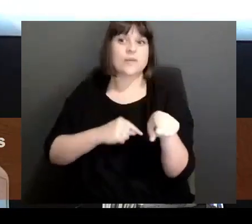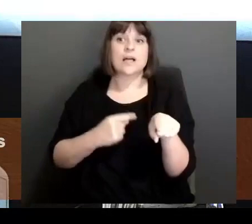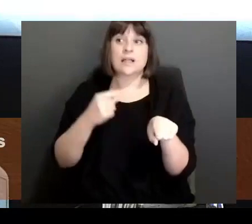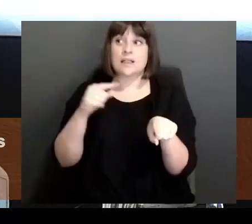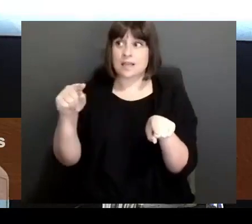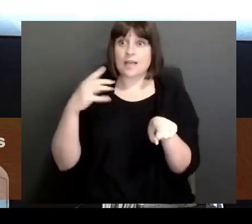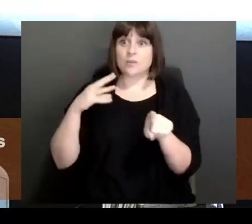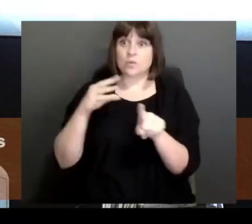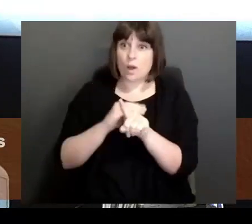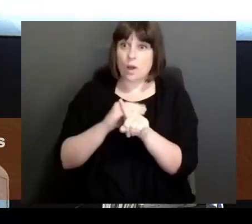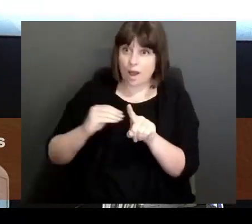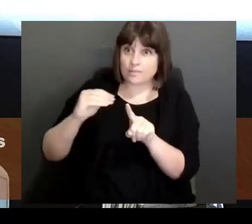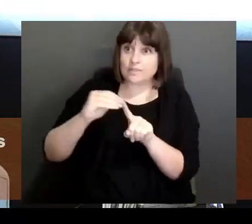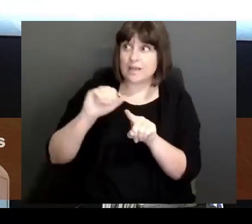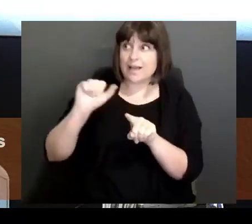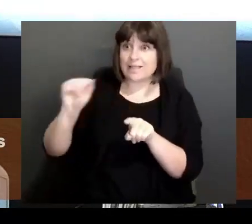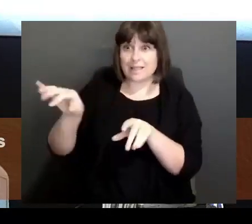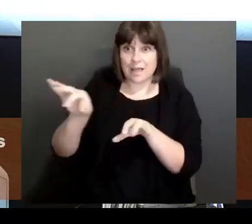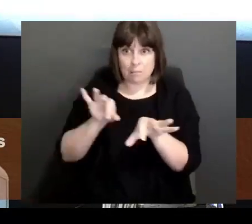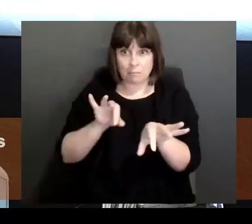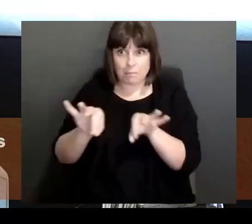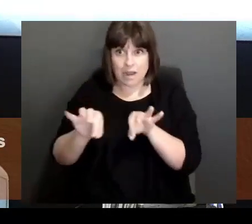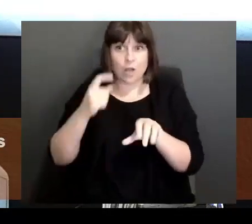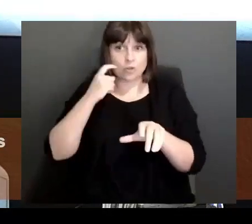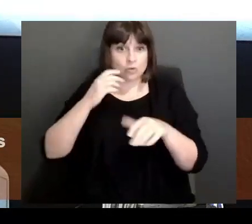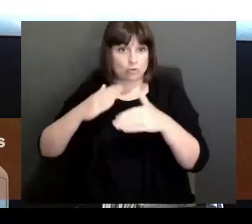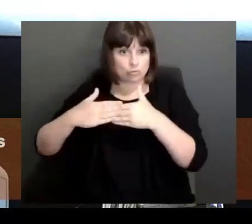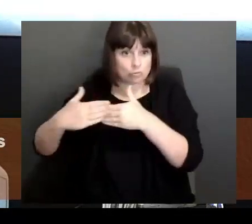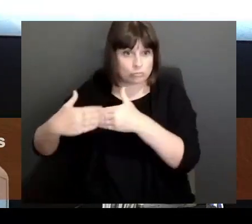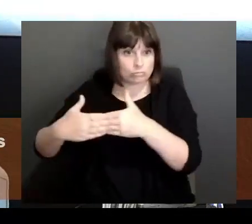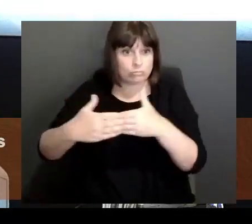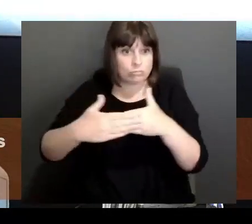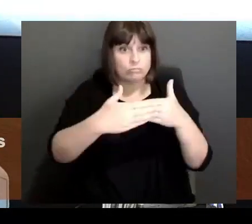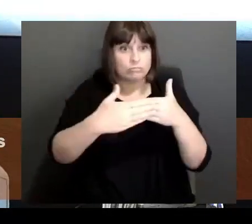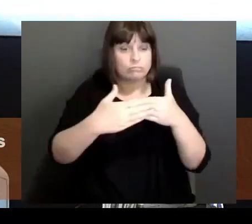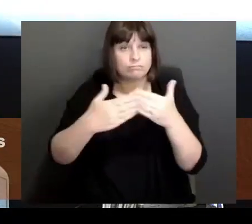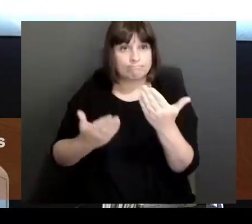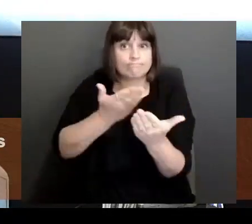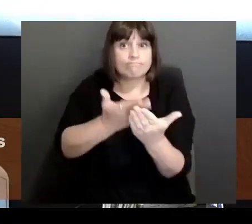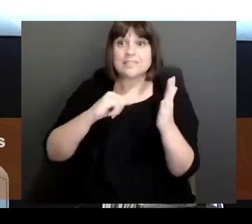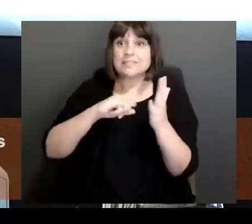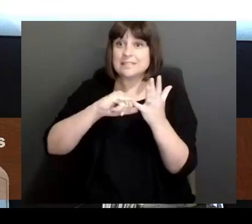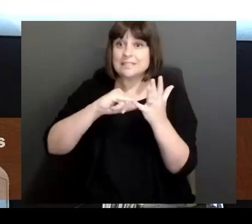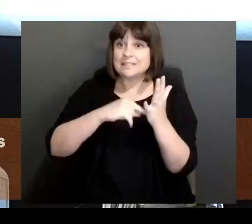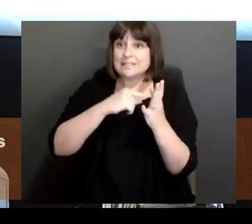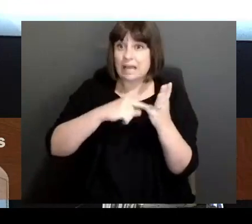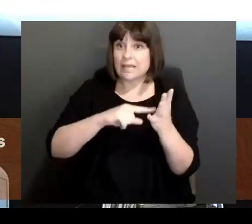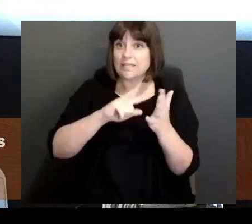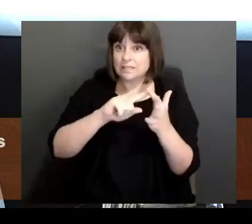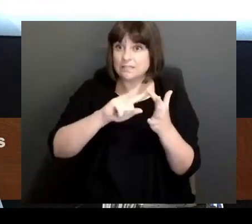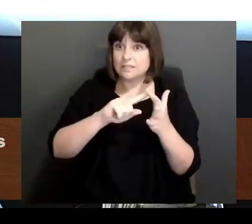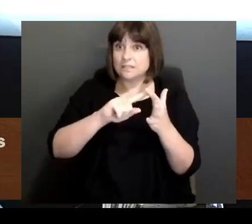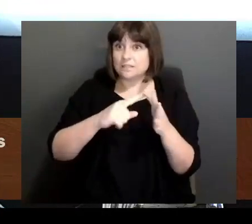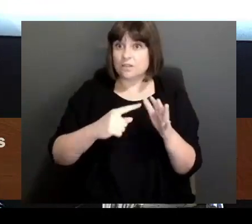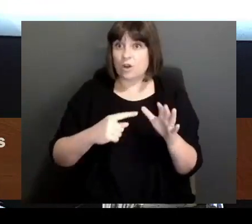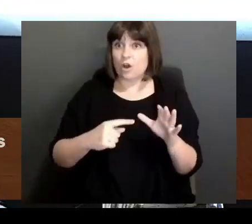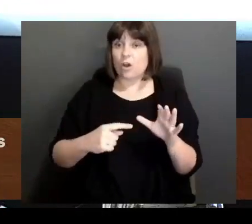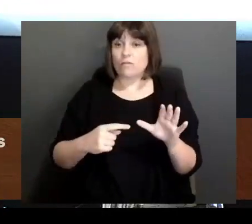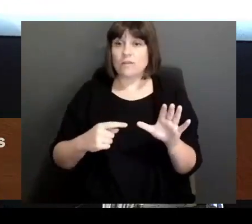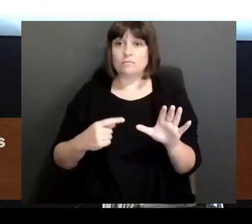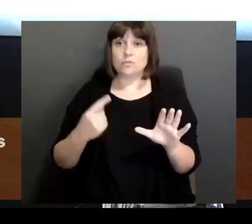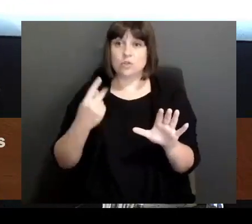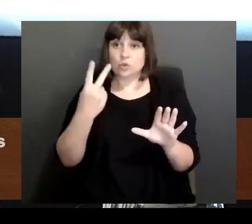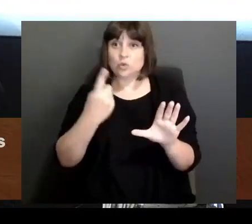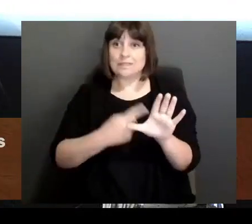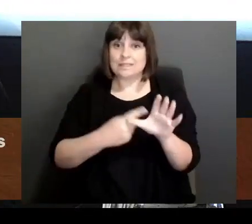their rehabilitation plans and present them to the state over the course of the next year or two. Can I just ask, who holds them